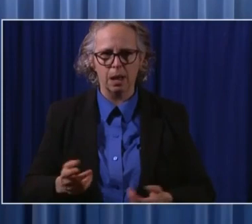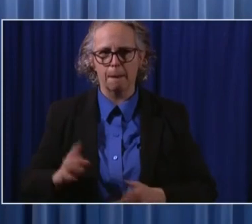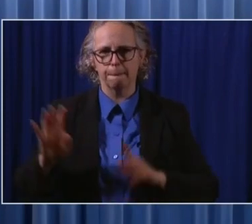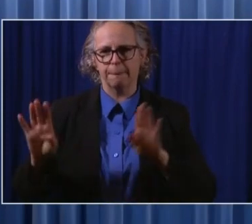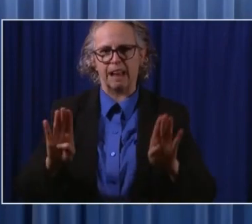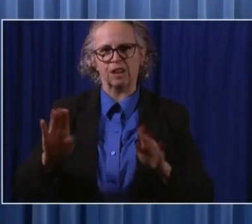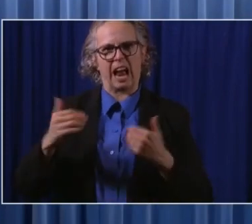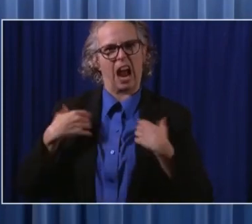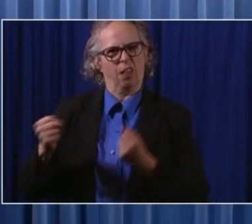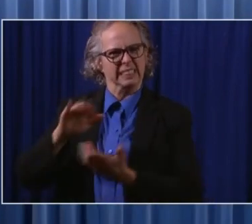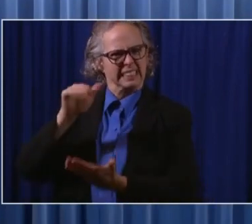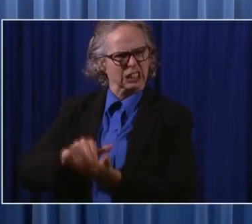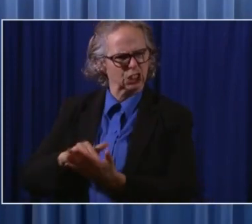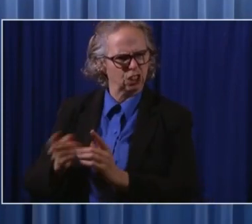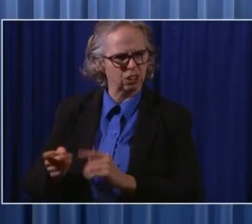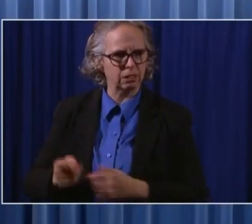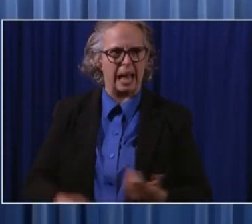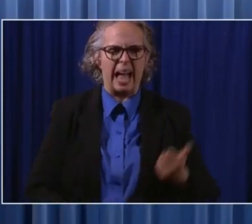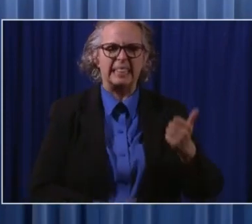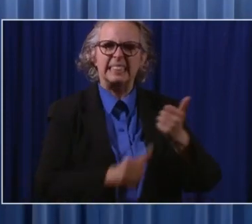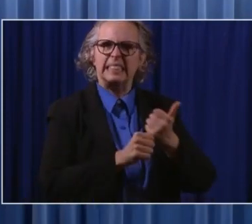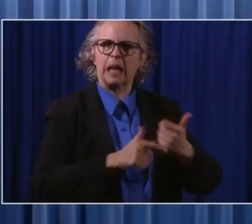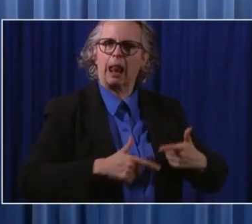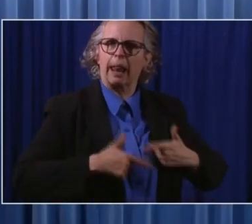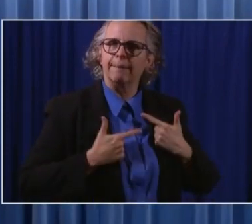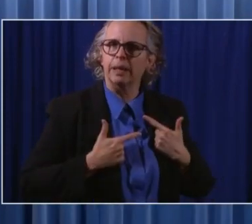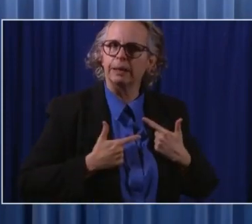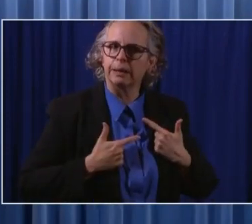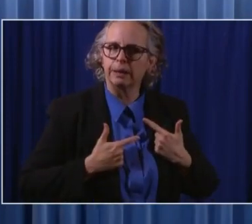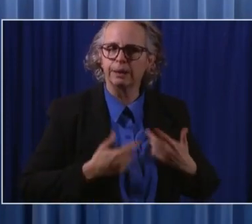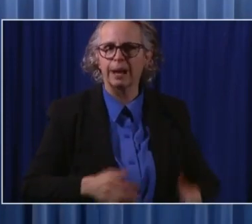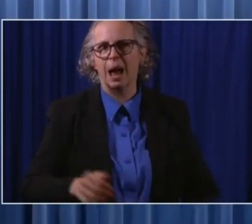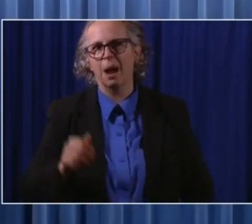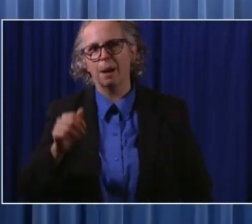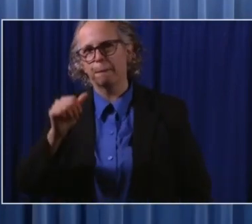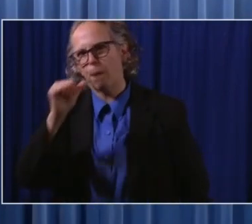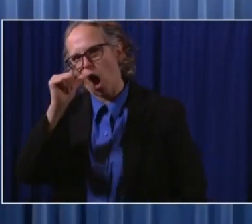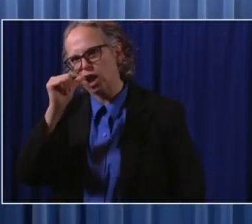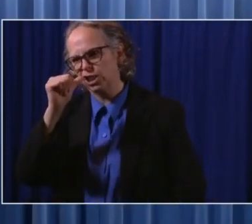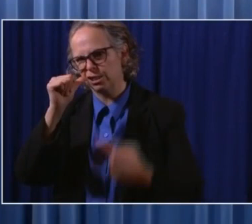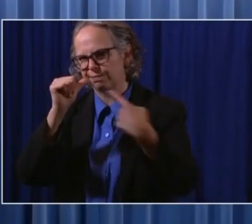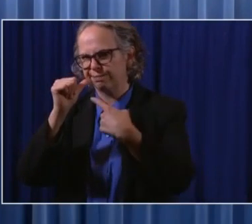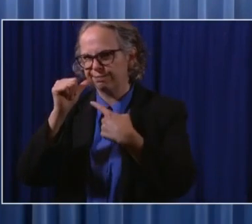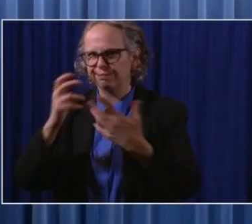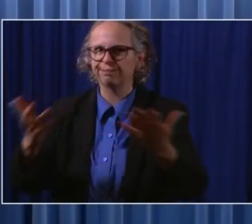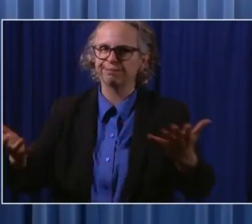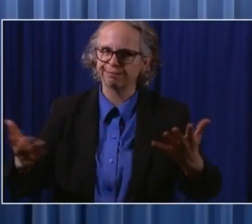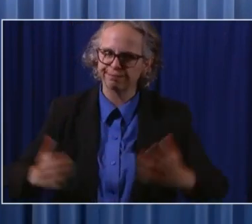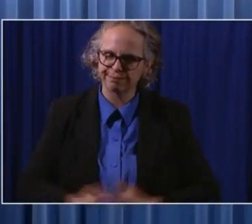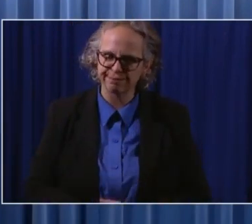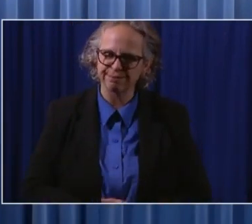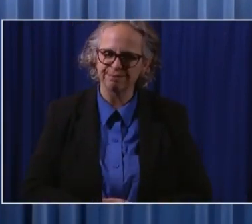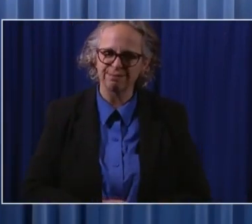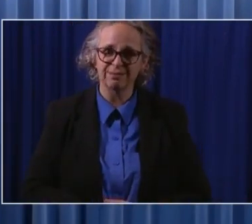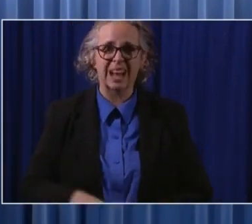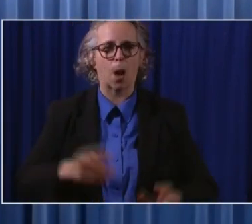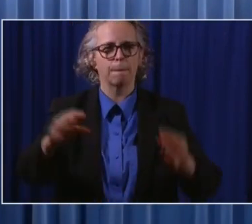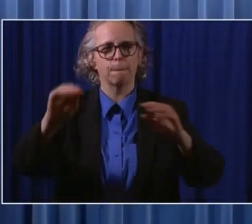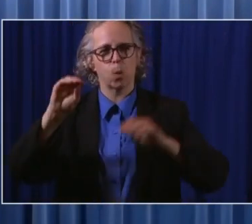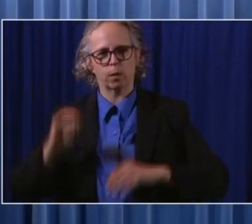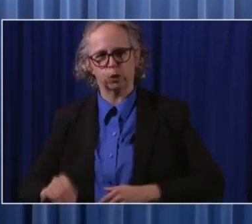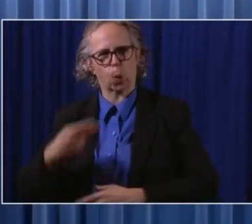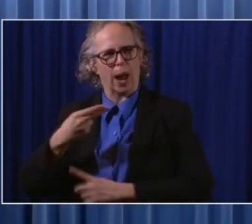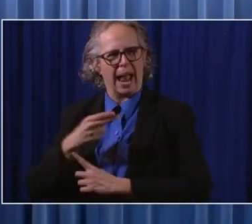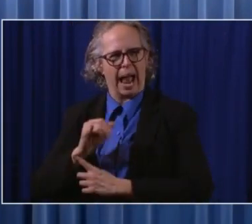and restaurants and bars. Hamilton County at 114 cases per 100,000. They are again down, which is